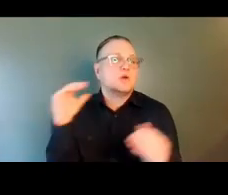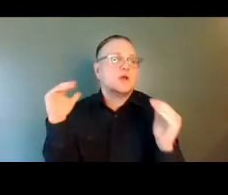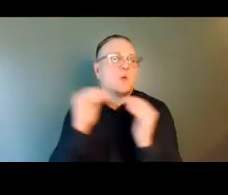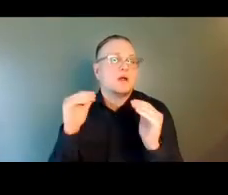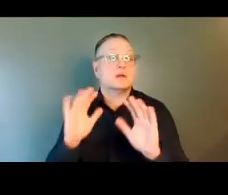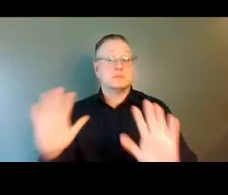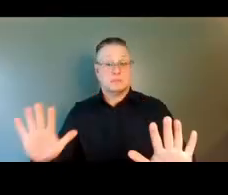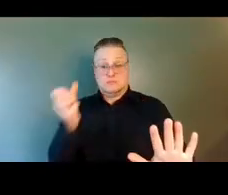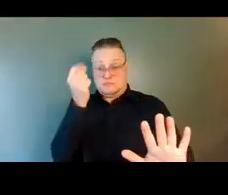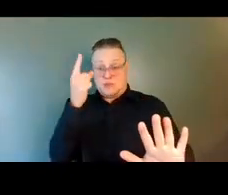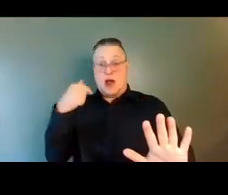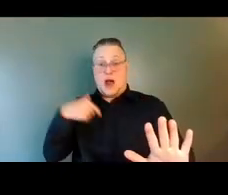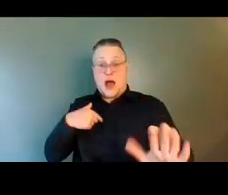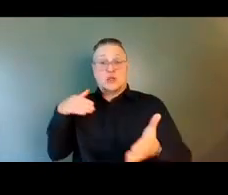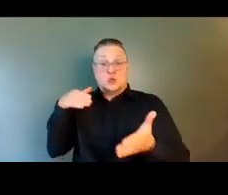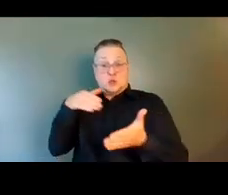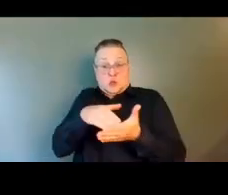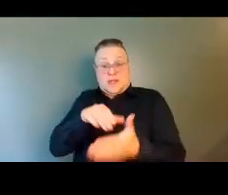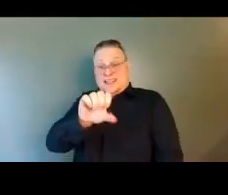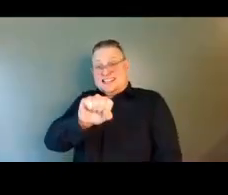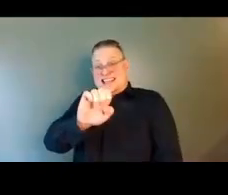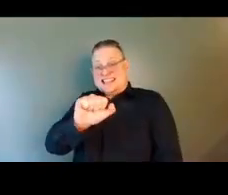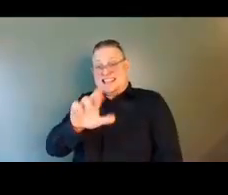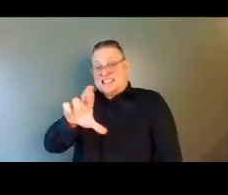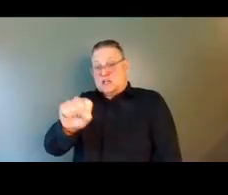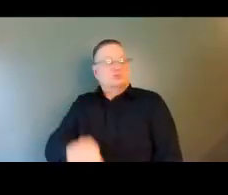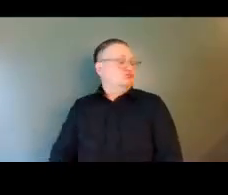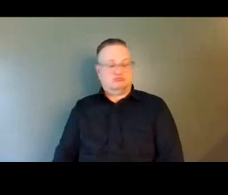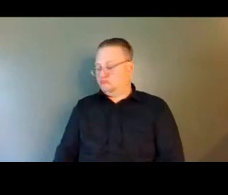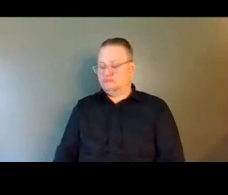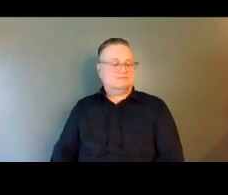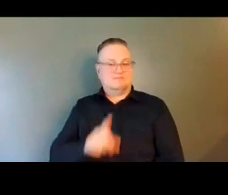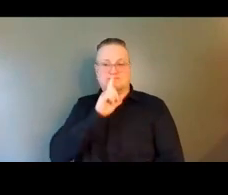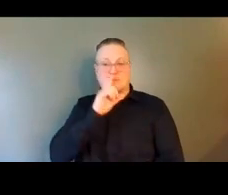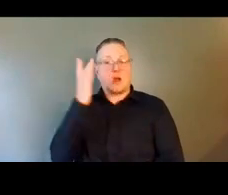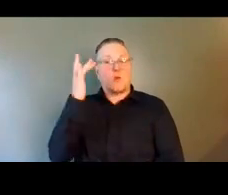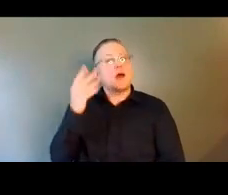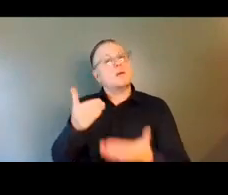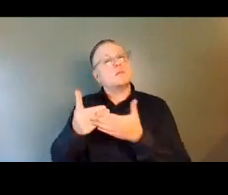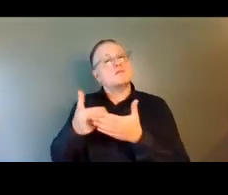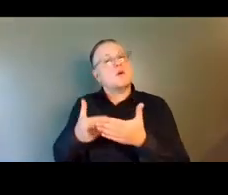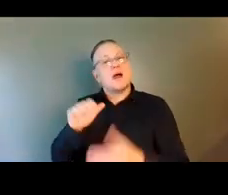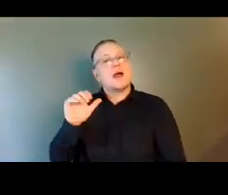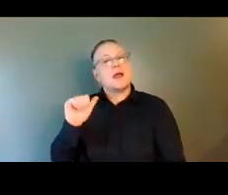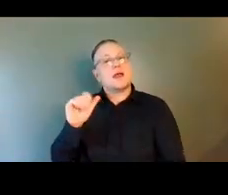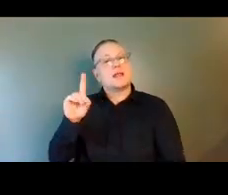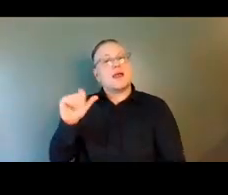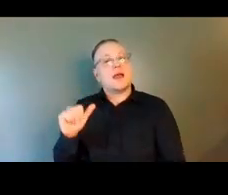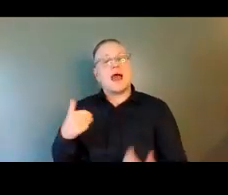a lawsuit because back then there wasn't the ADA. There was no ADA in existence.